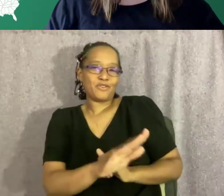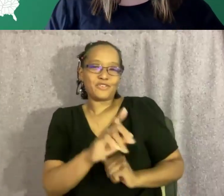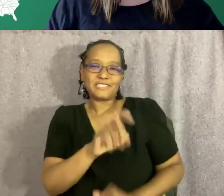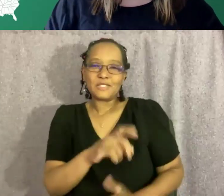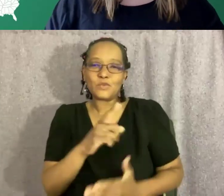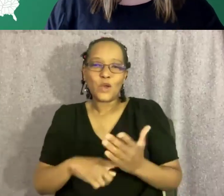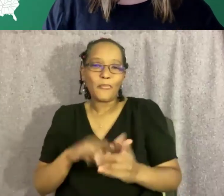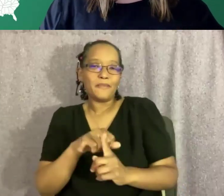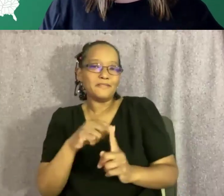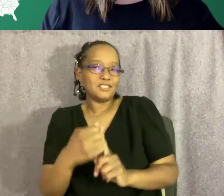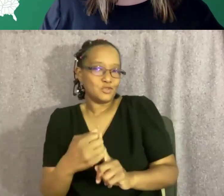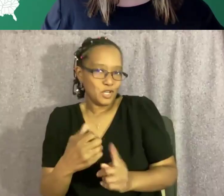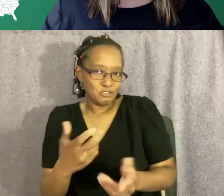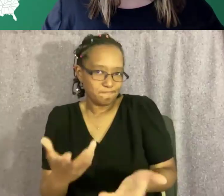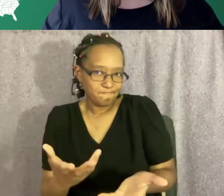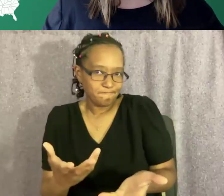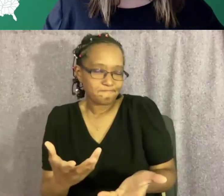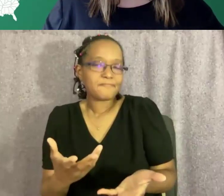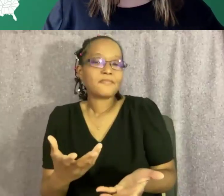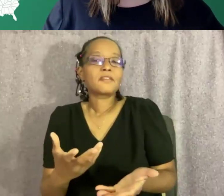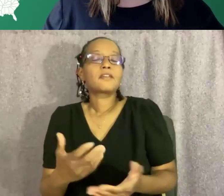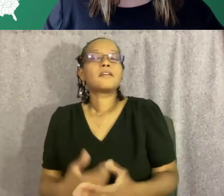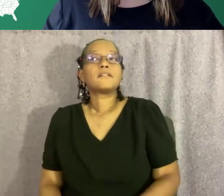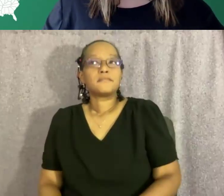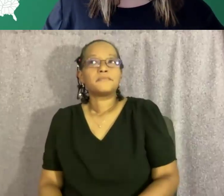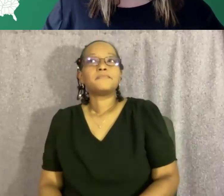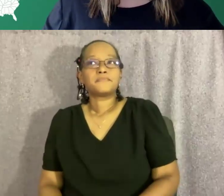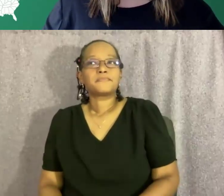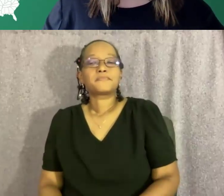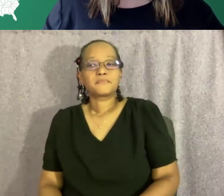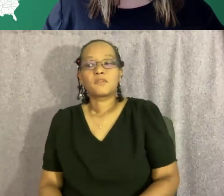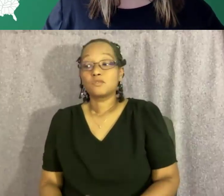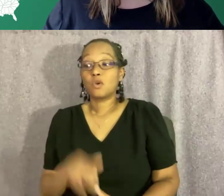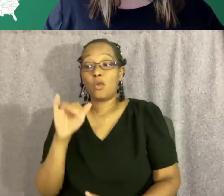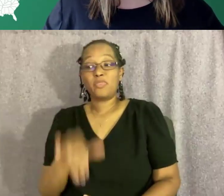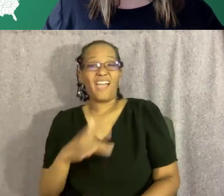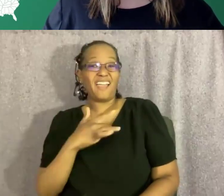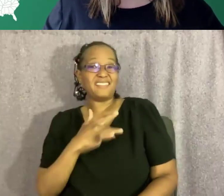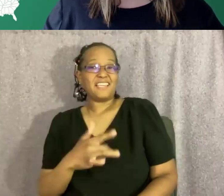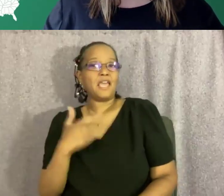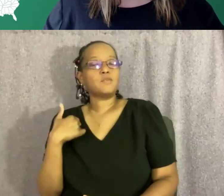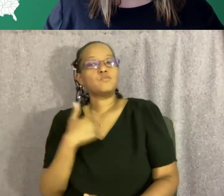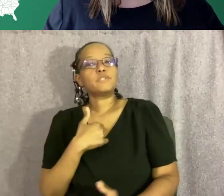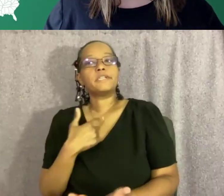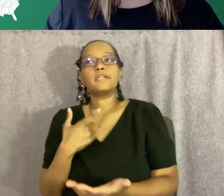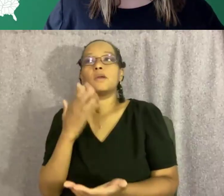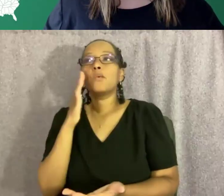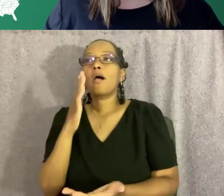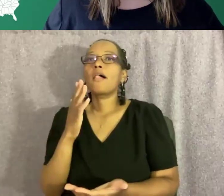what the situation is. That's another issue that we often find ourselves talking